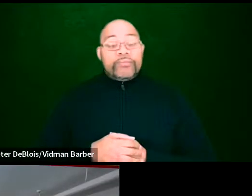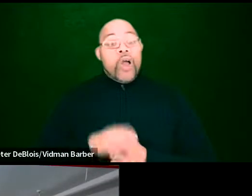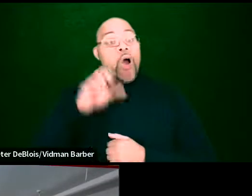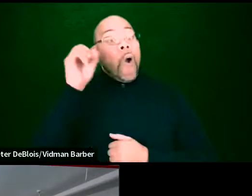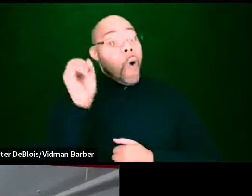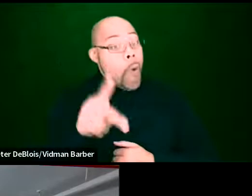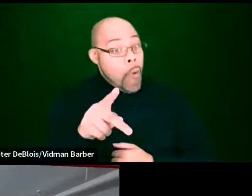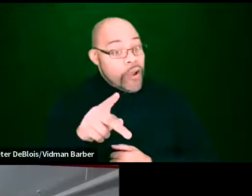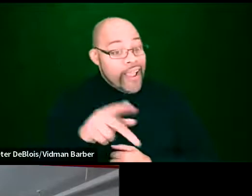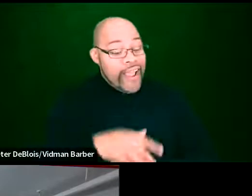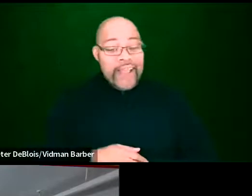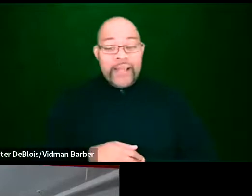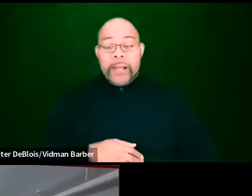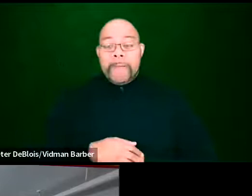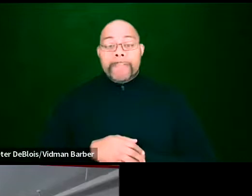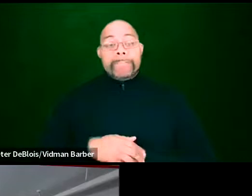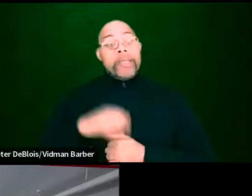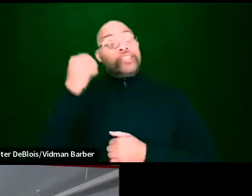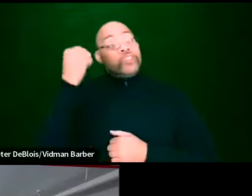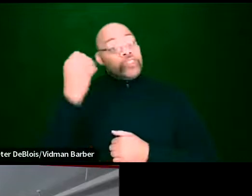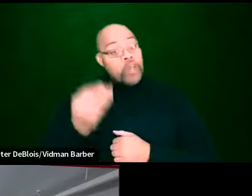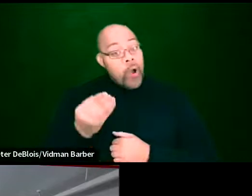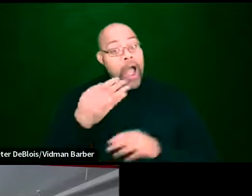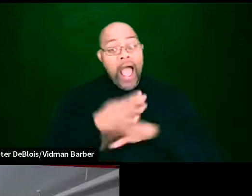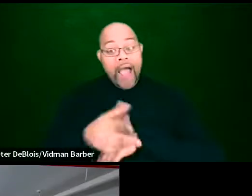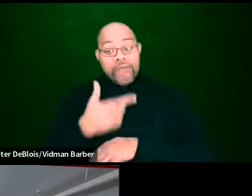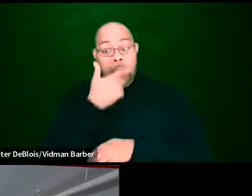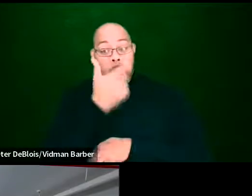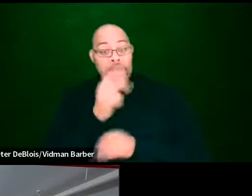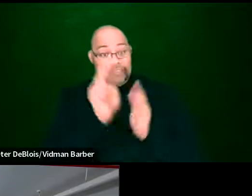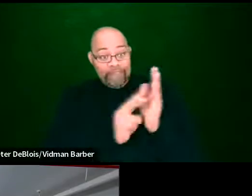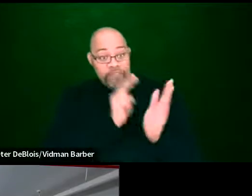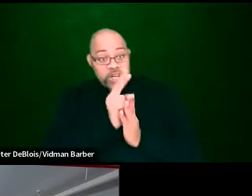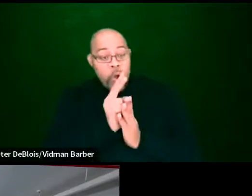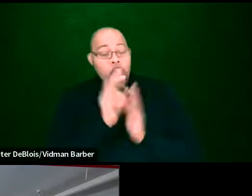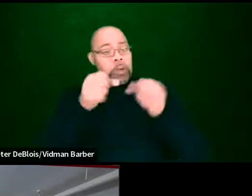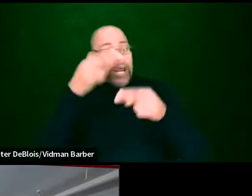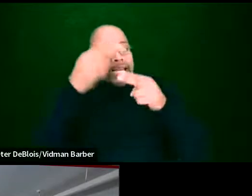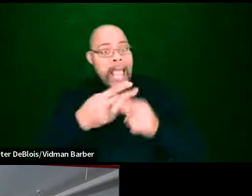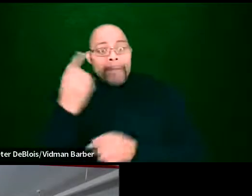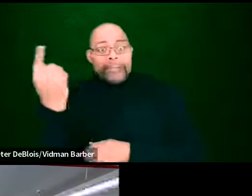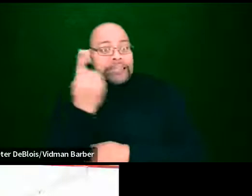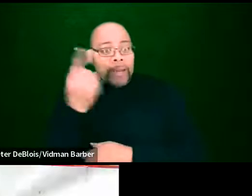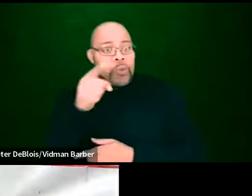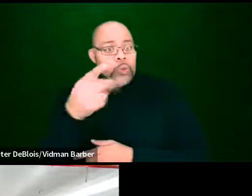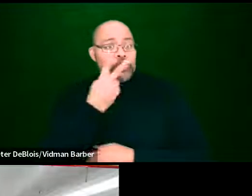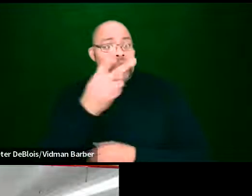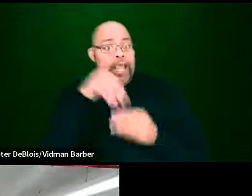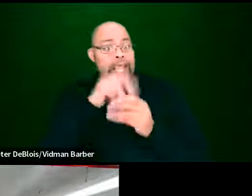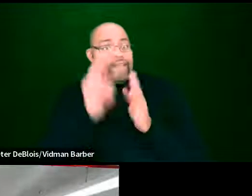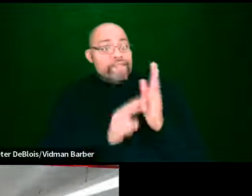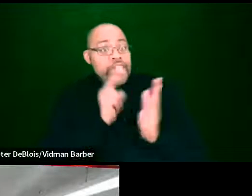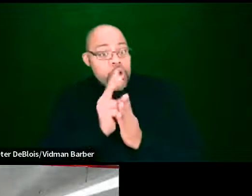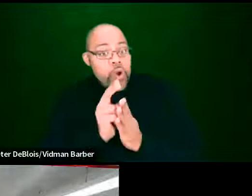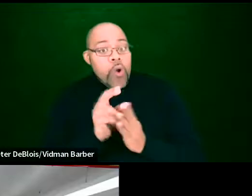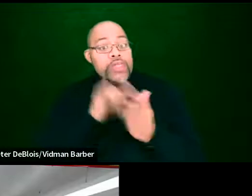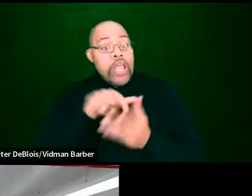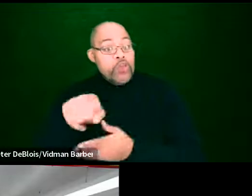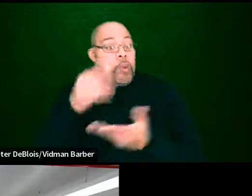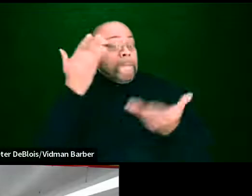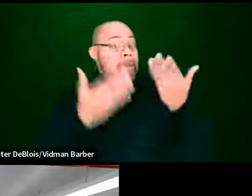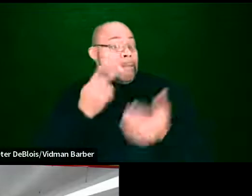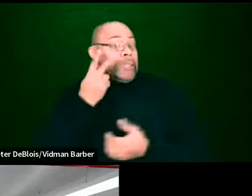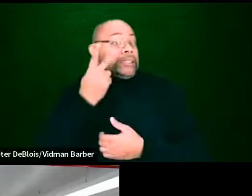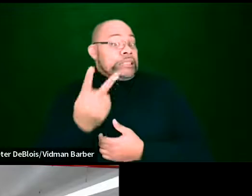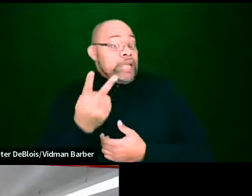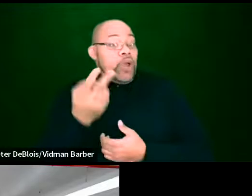Okay, everybody. So, after watching that video, can you name something that you saw in the video that you might